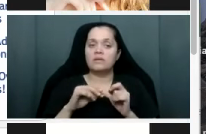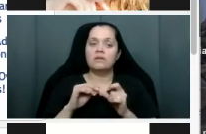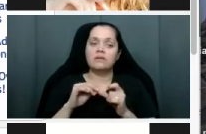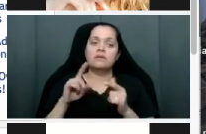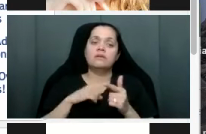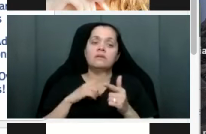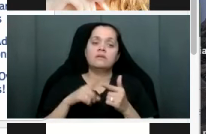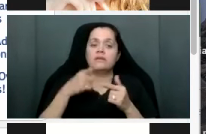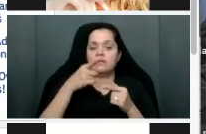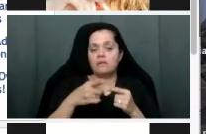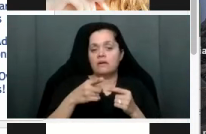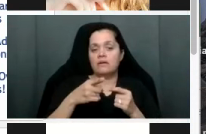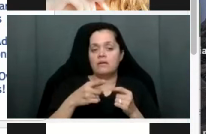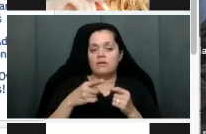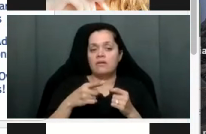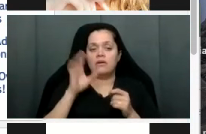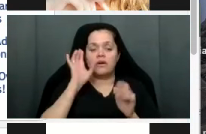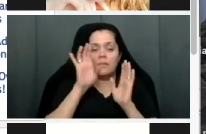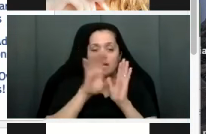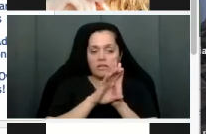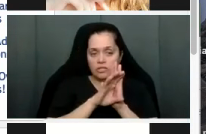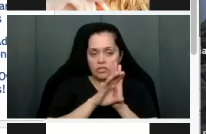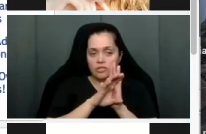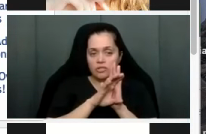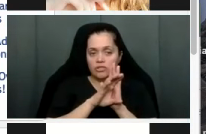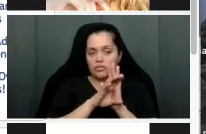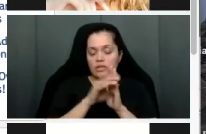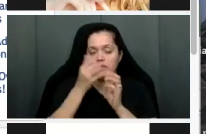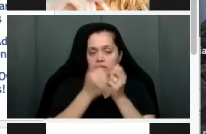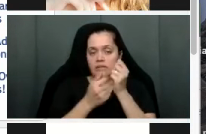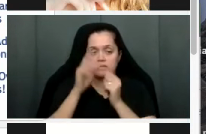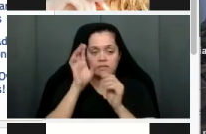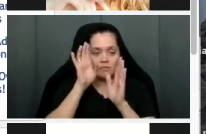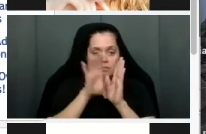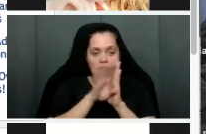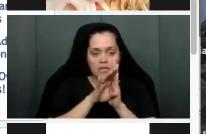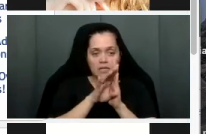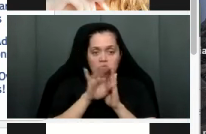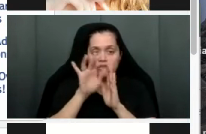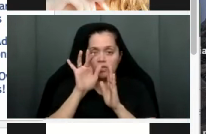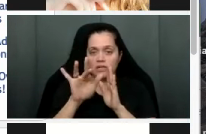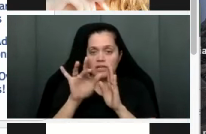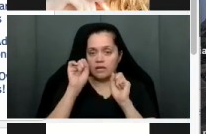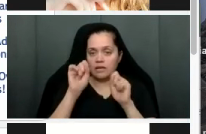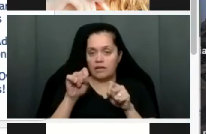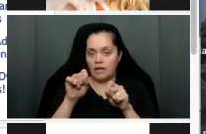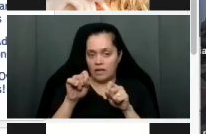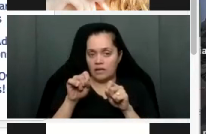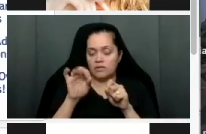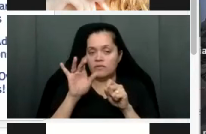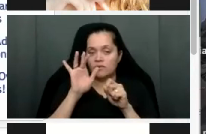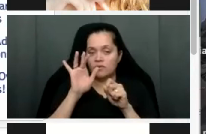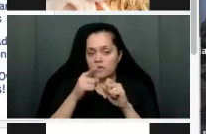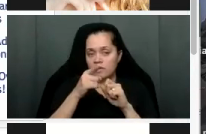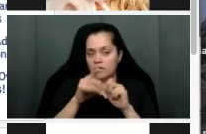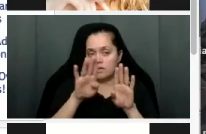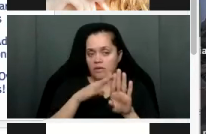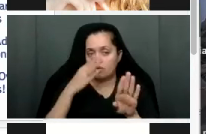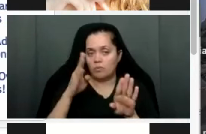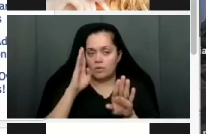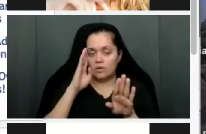There are photos, and each photo is clickable. So if you click on it, it opens in